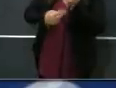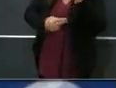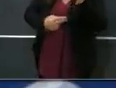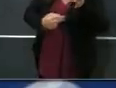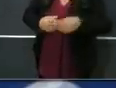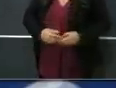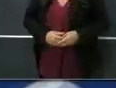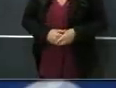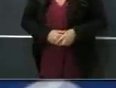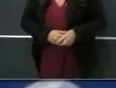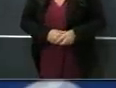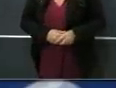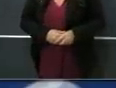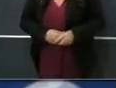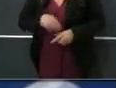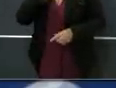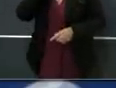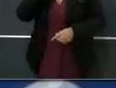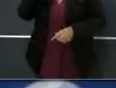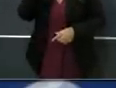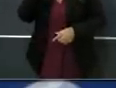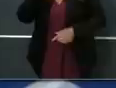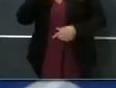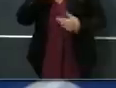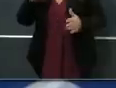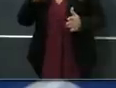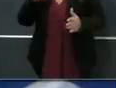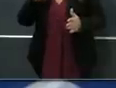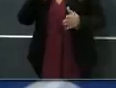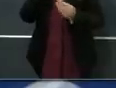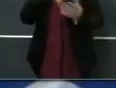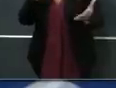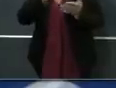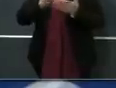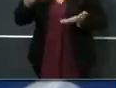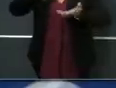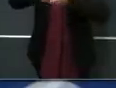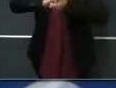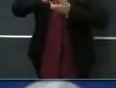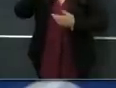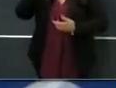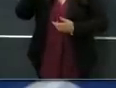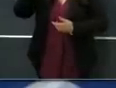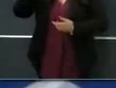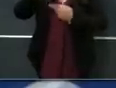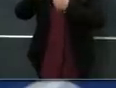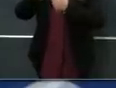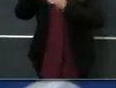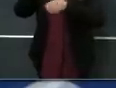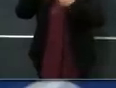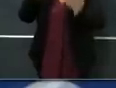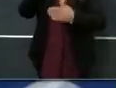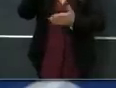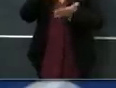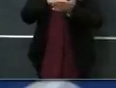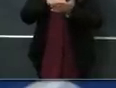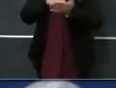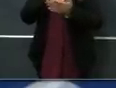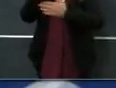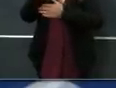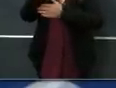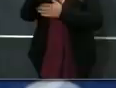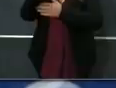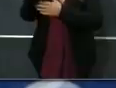we announced a partnership with Google for 100,000 hotspots. Those will start rolling out the first